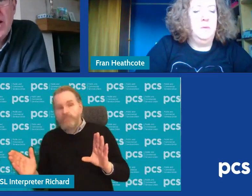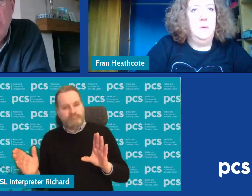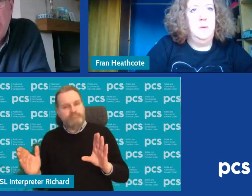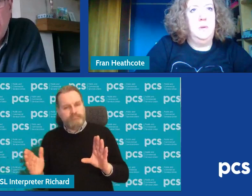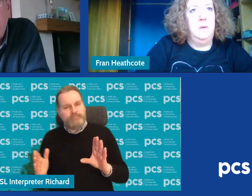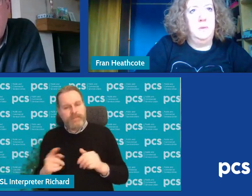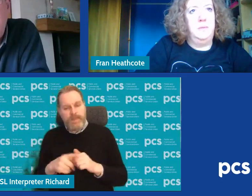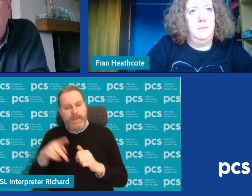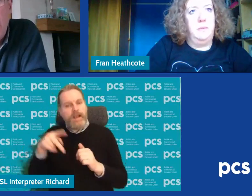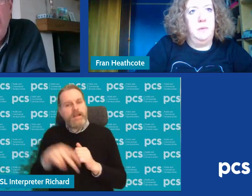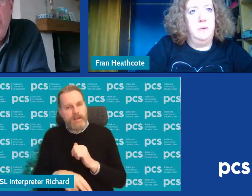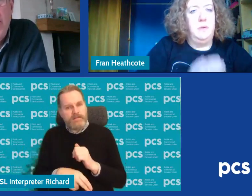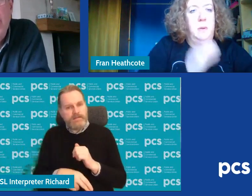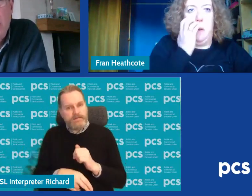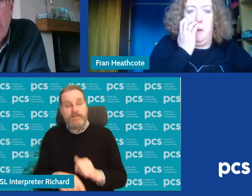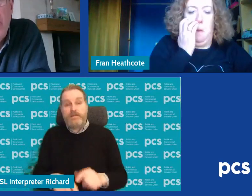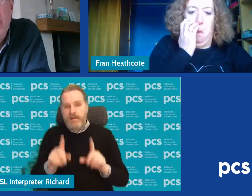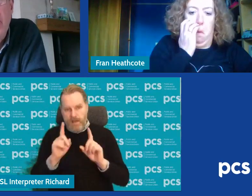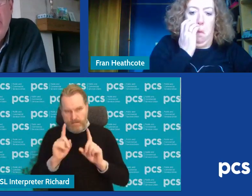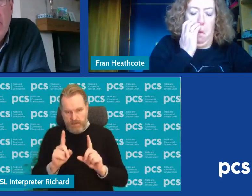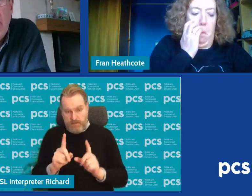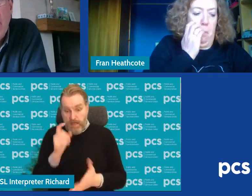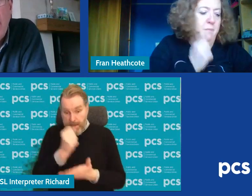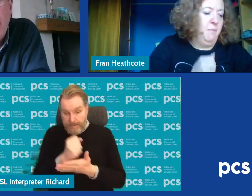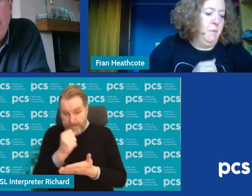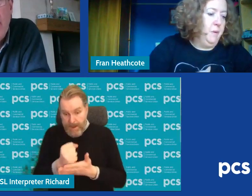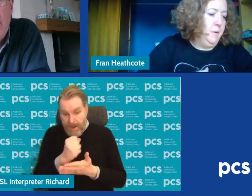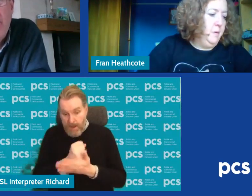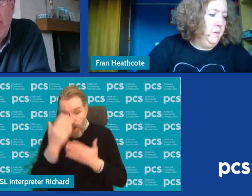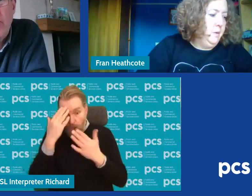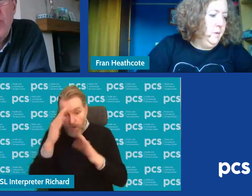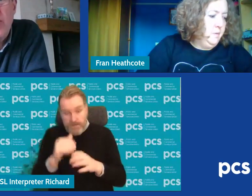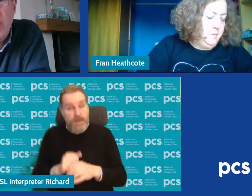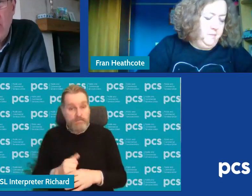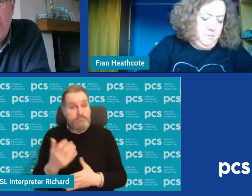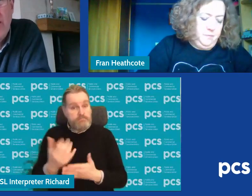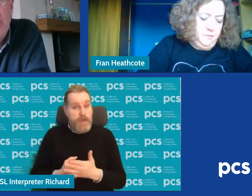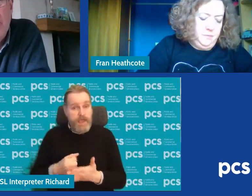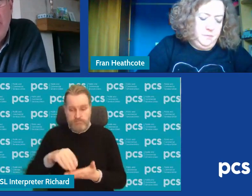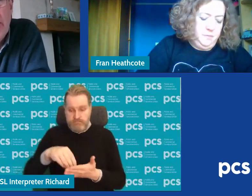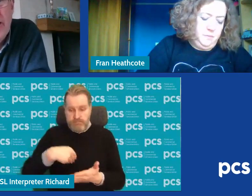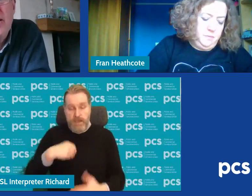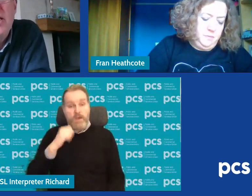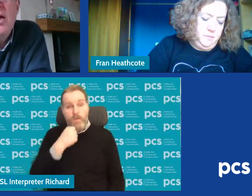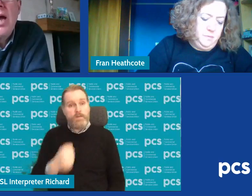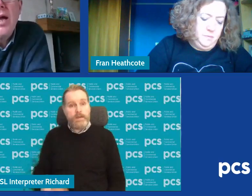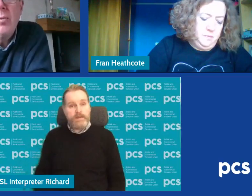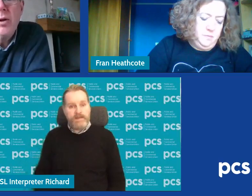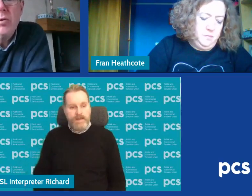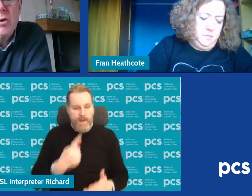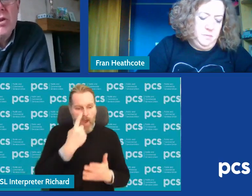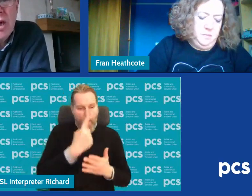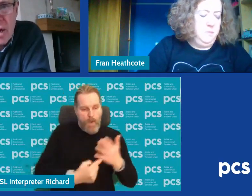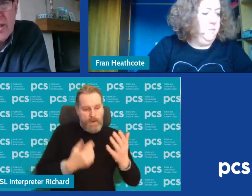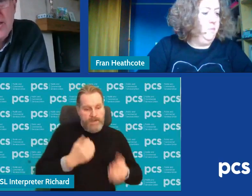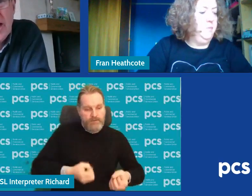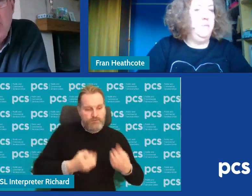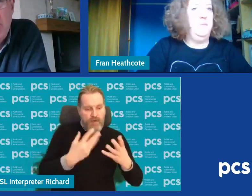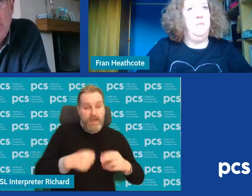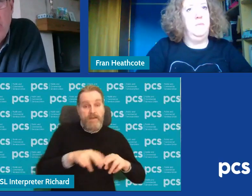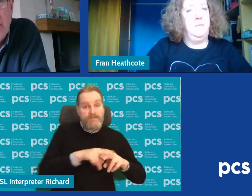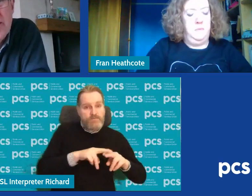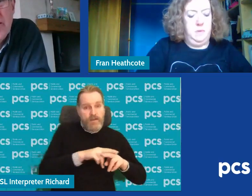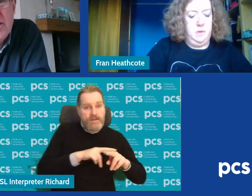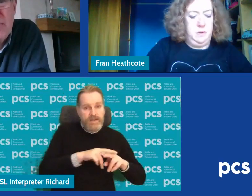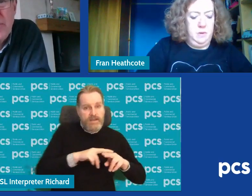The national strike is a one-day strike, and therefore will not affect people paying. Anyone who's on targeted